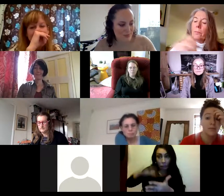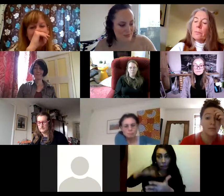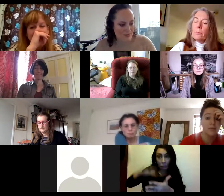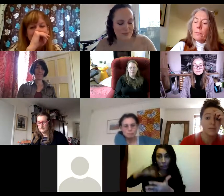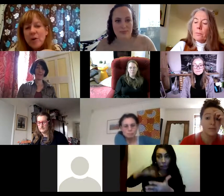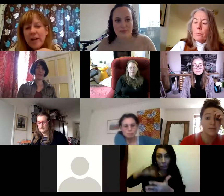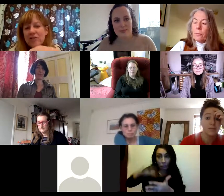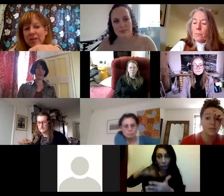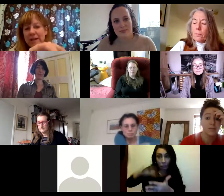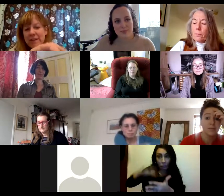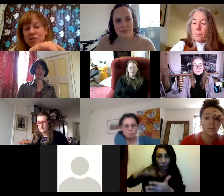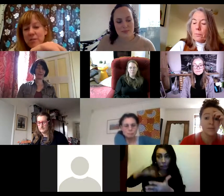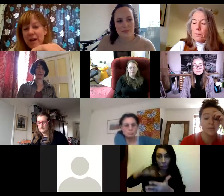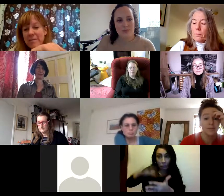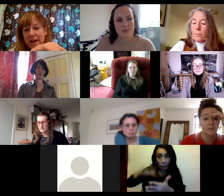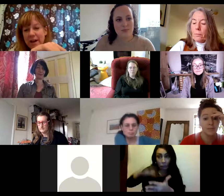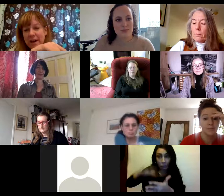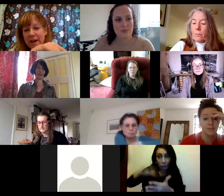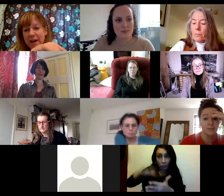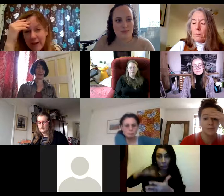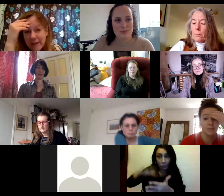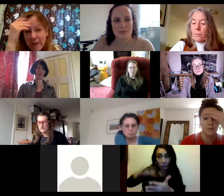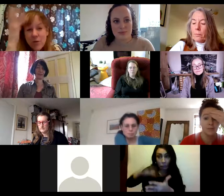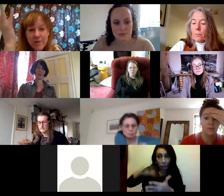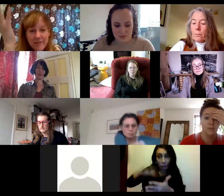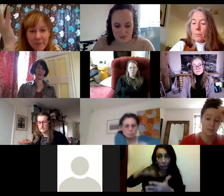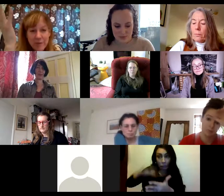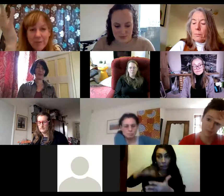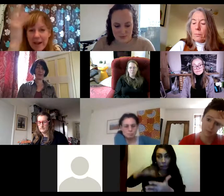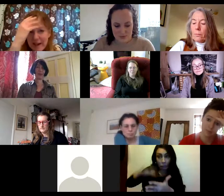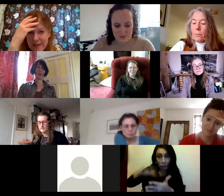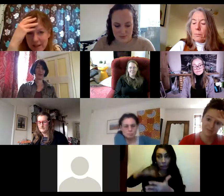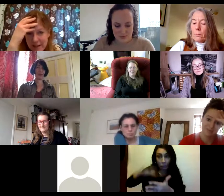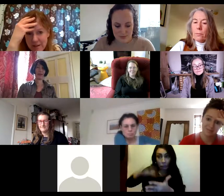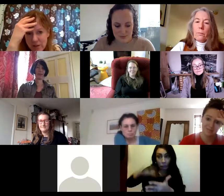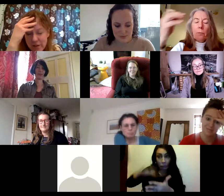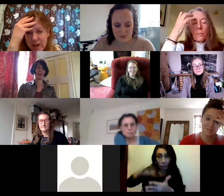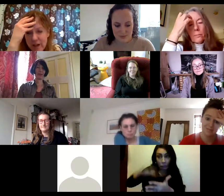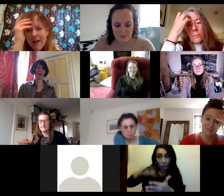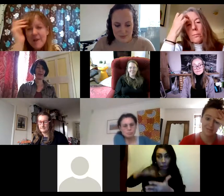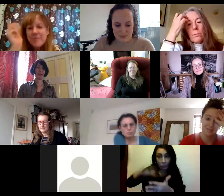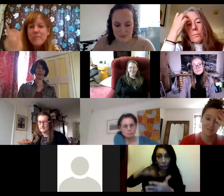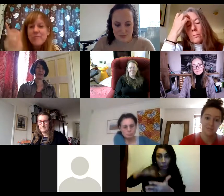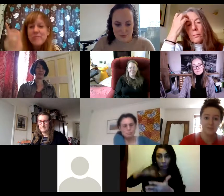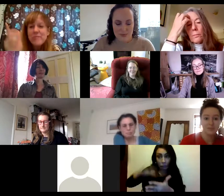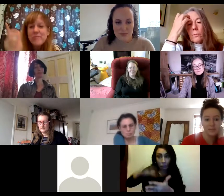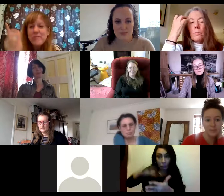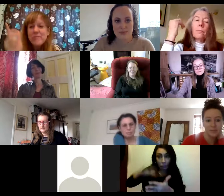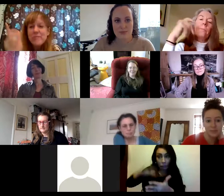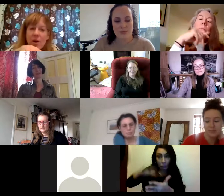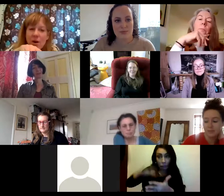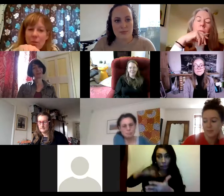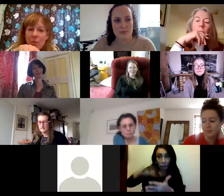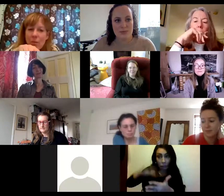that's a really good point, Angela, and that does remind me that I had thought about that, and the thought had slipped from my head, as it does, previously.